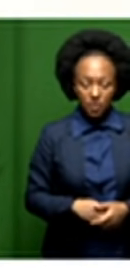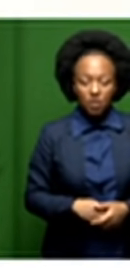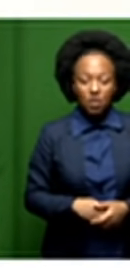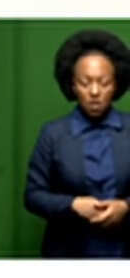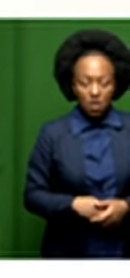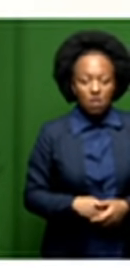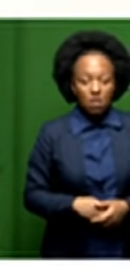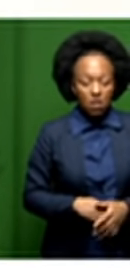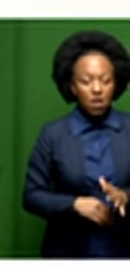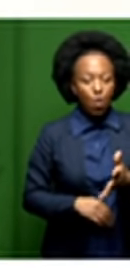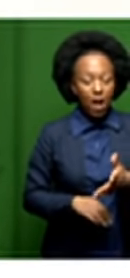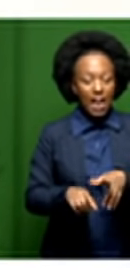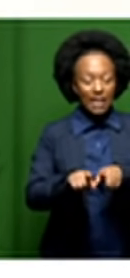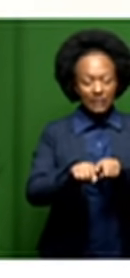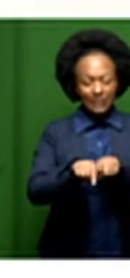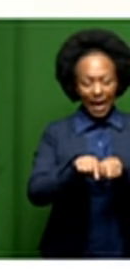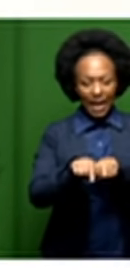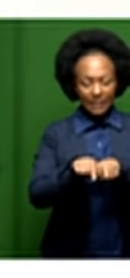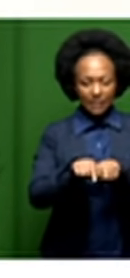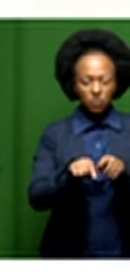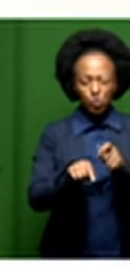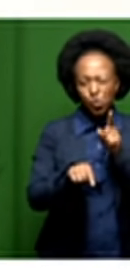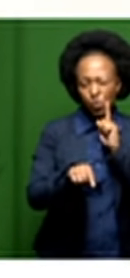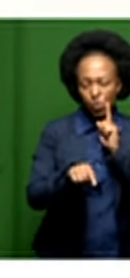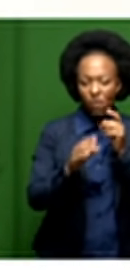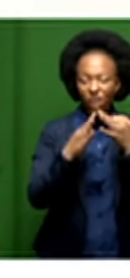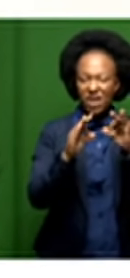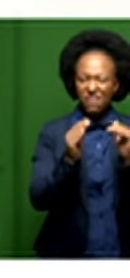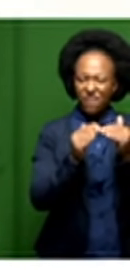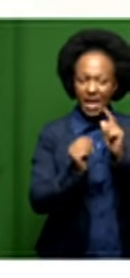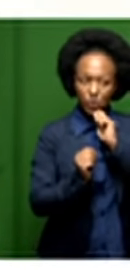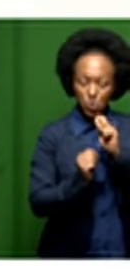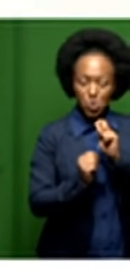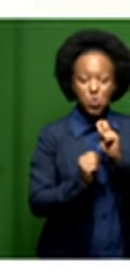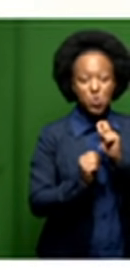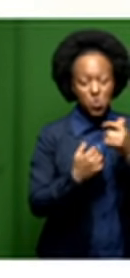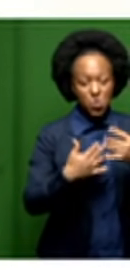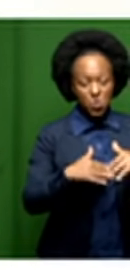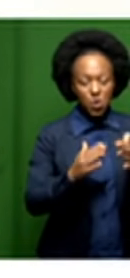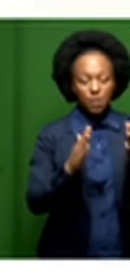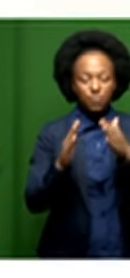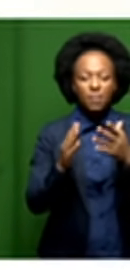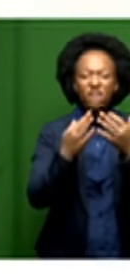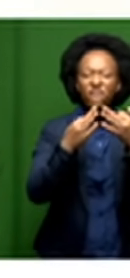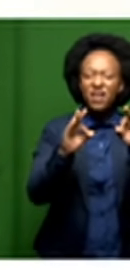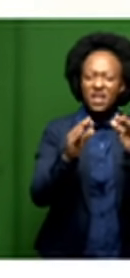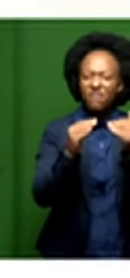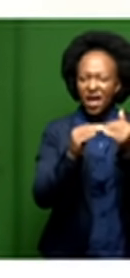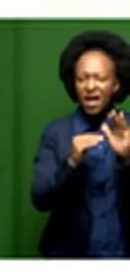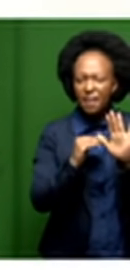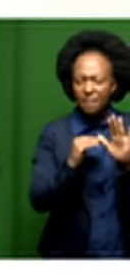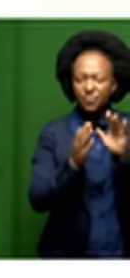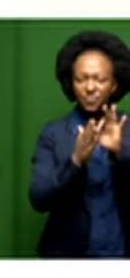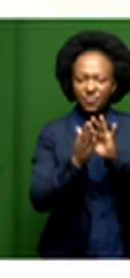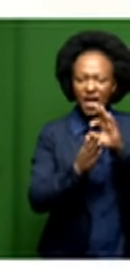big test of these elections, it really is. But before we move on to the whole idea of these free and fair elections, which, you know, from the